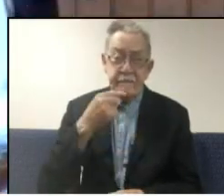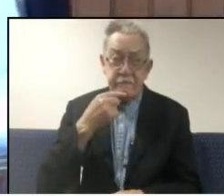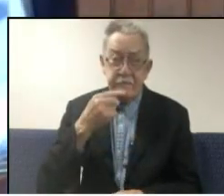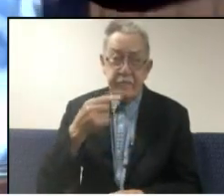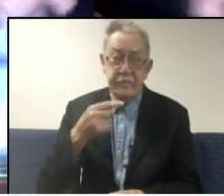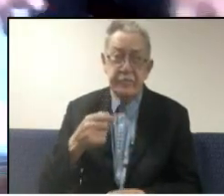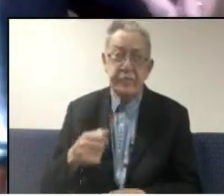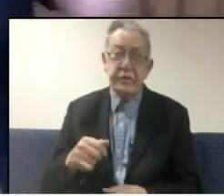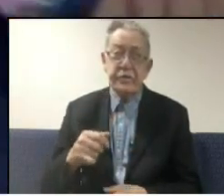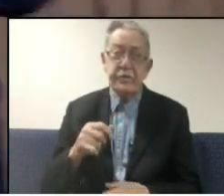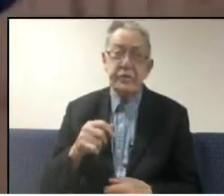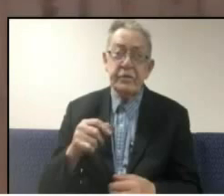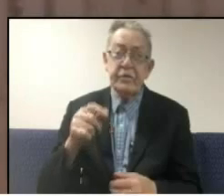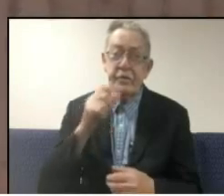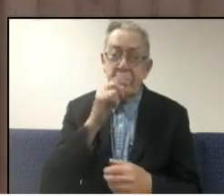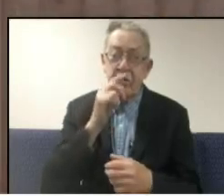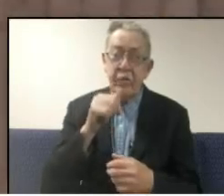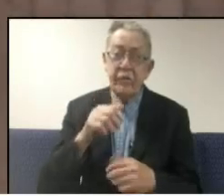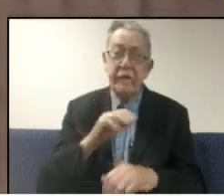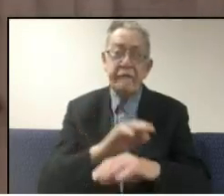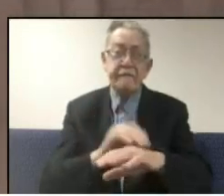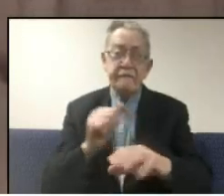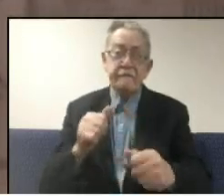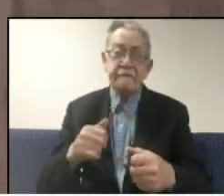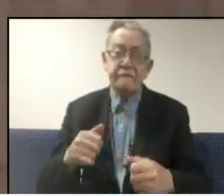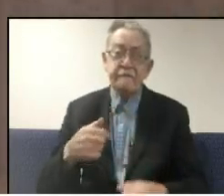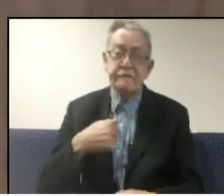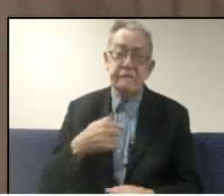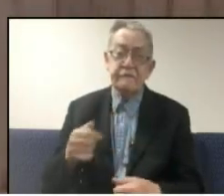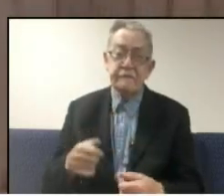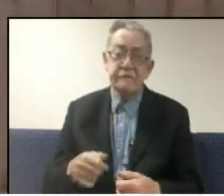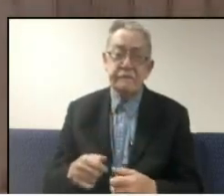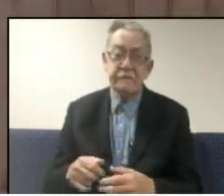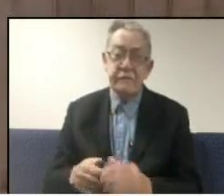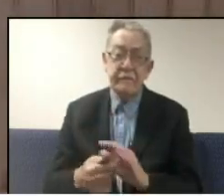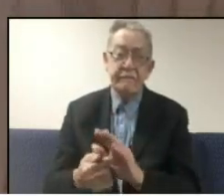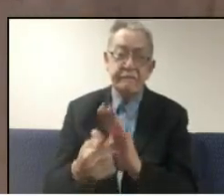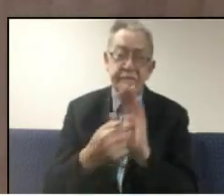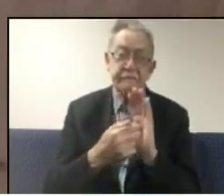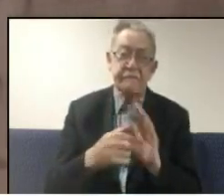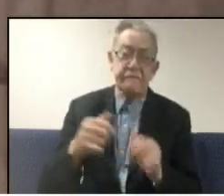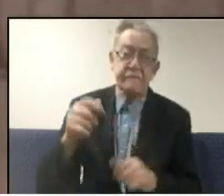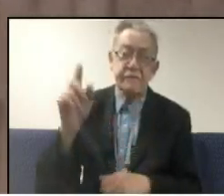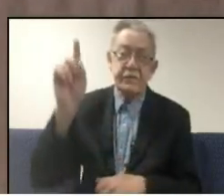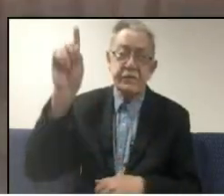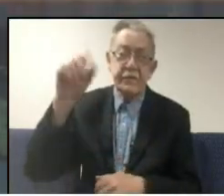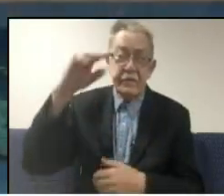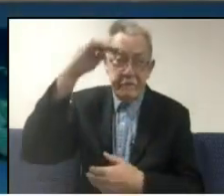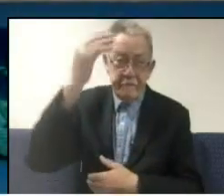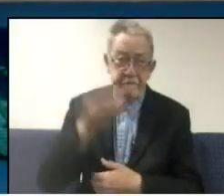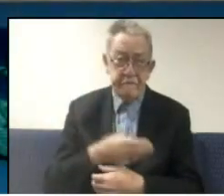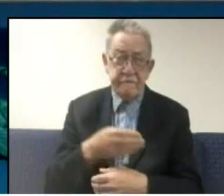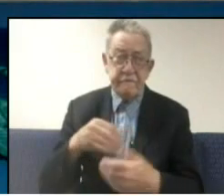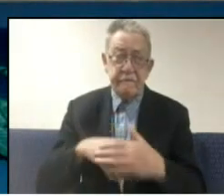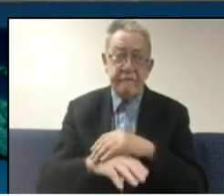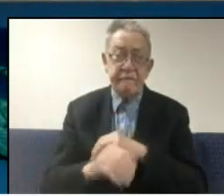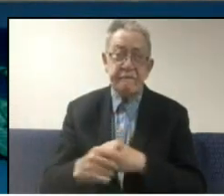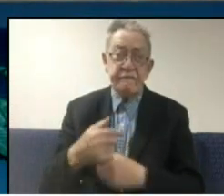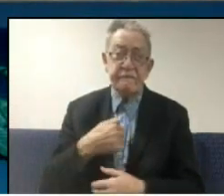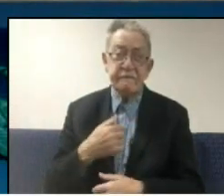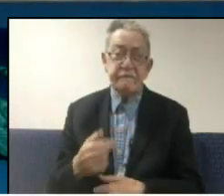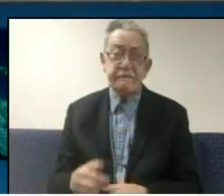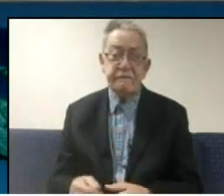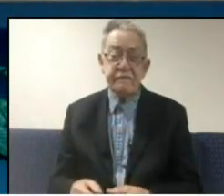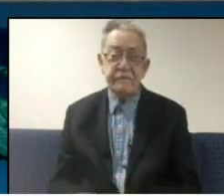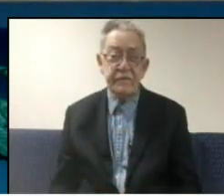He who called me, because He was pleased to do so, to reveal His Son in me. Now that speaks so much more